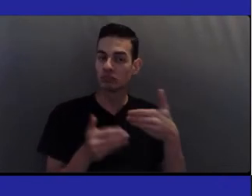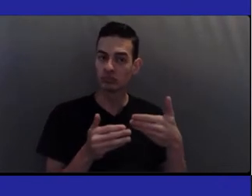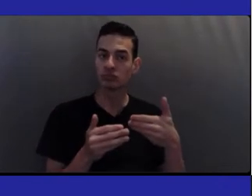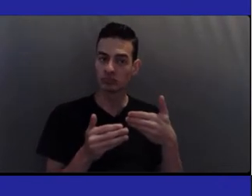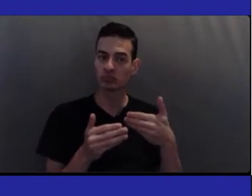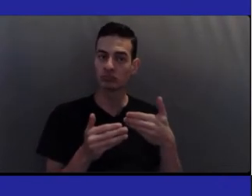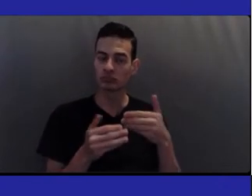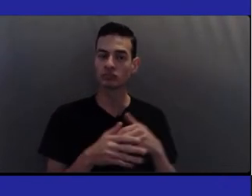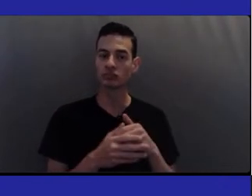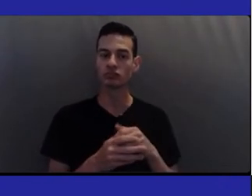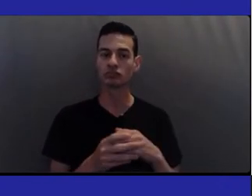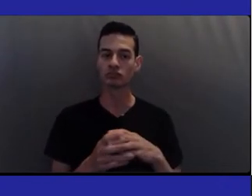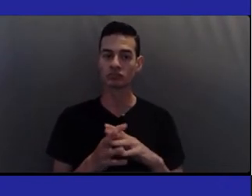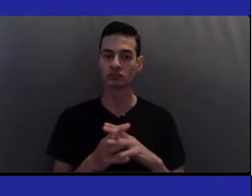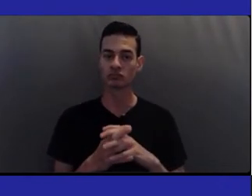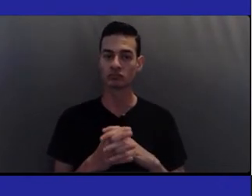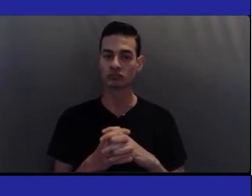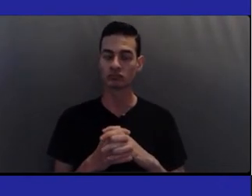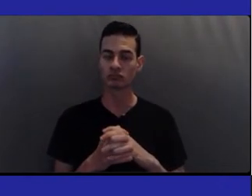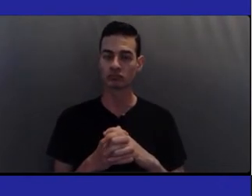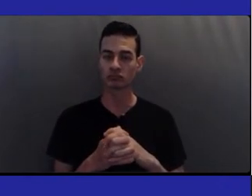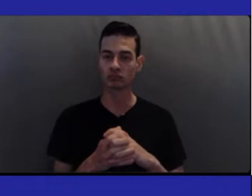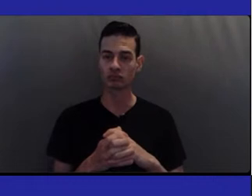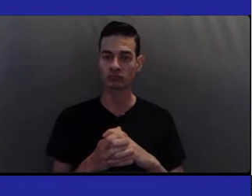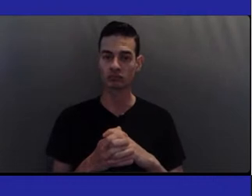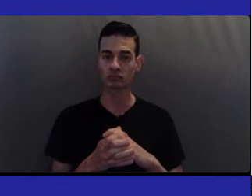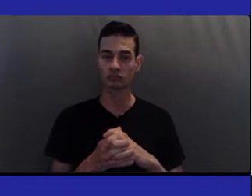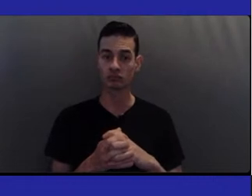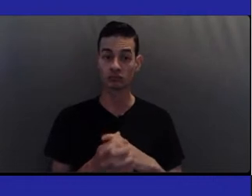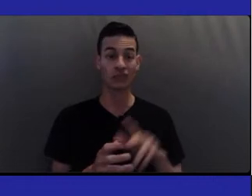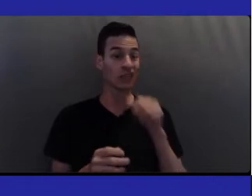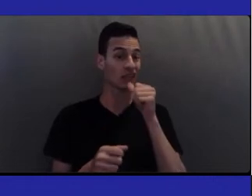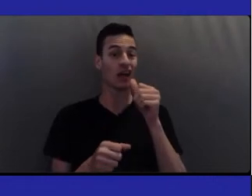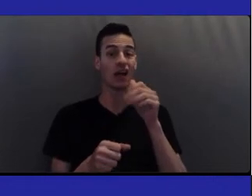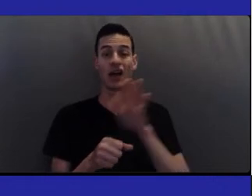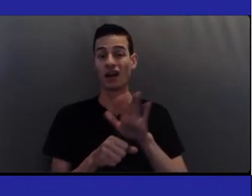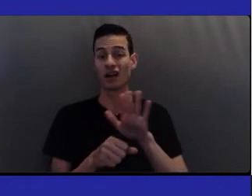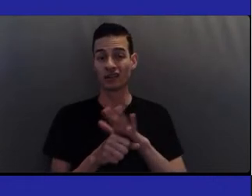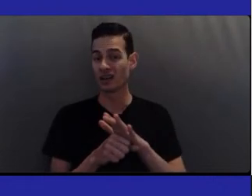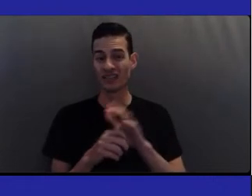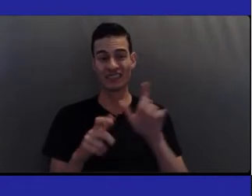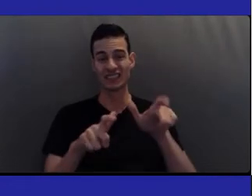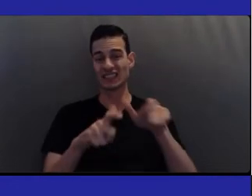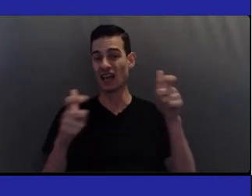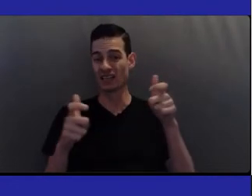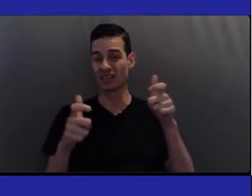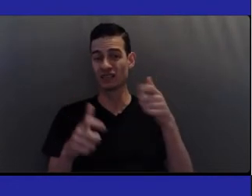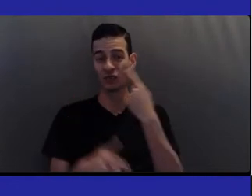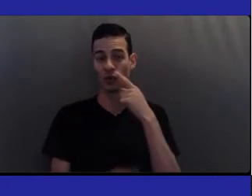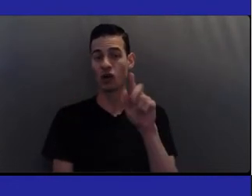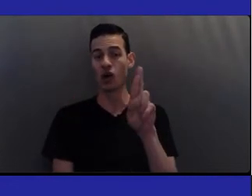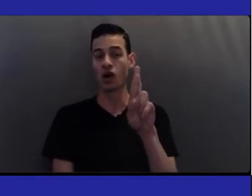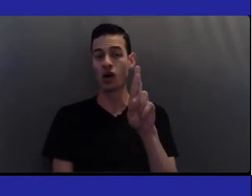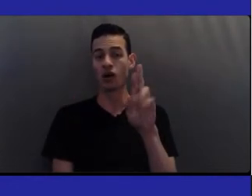is not of a sufficient size to be an RFP or a system-wide procurement, but the facilities are